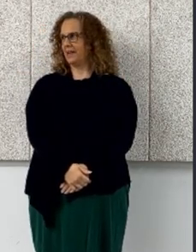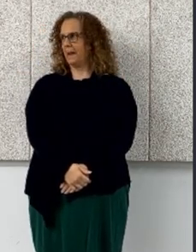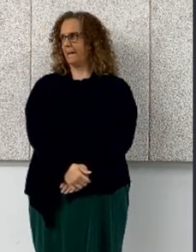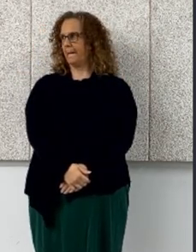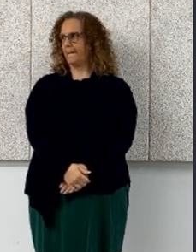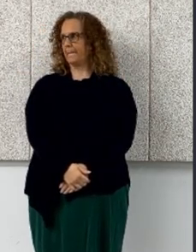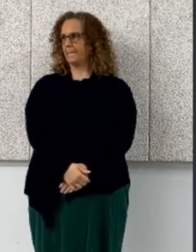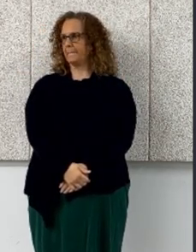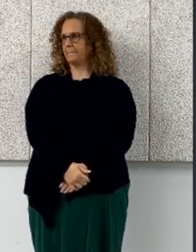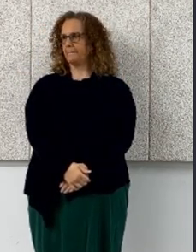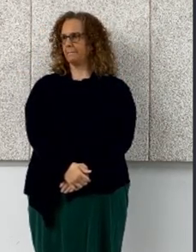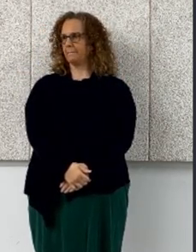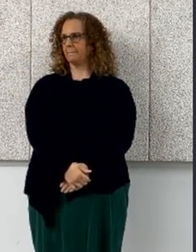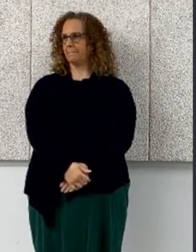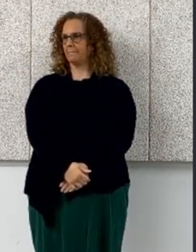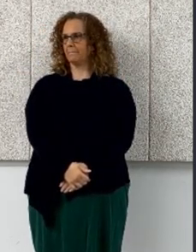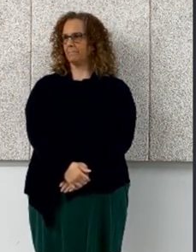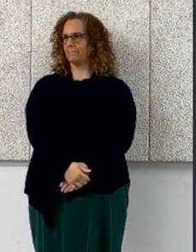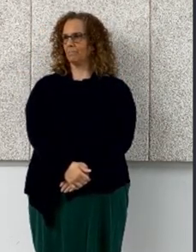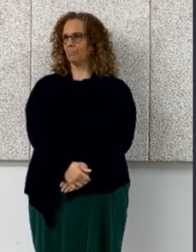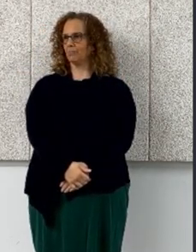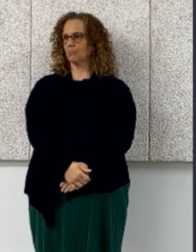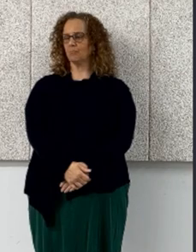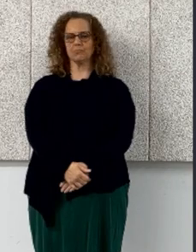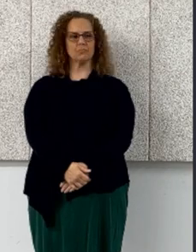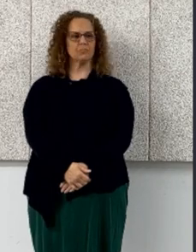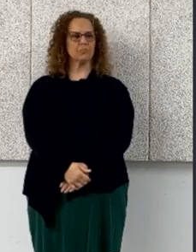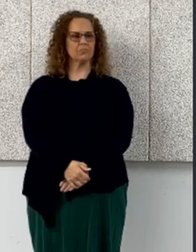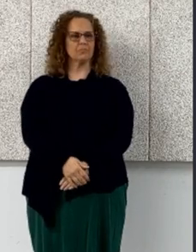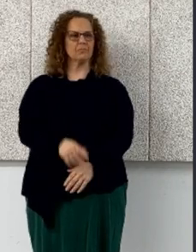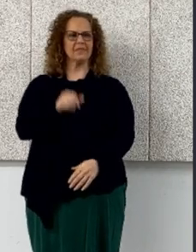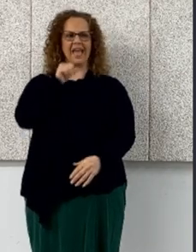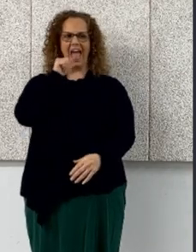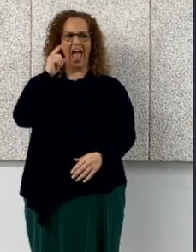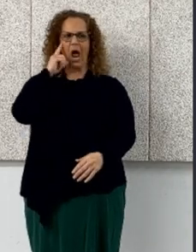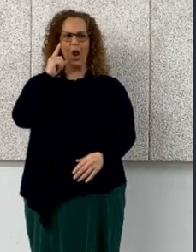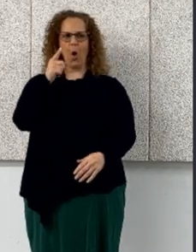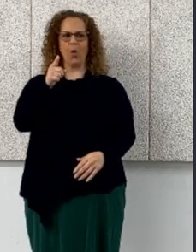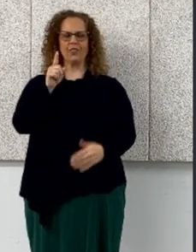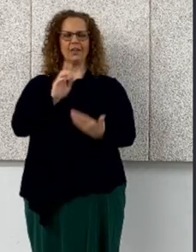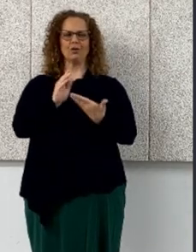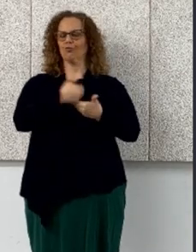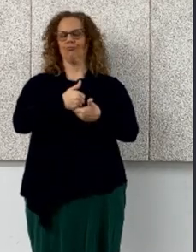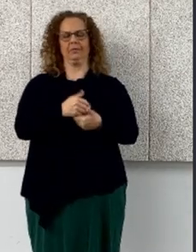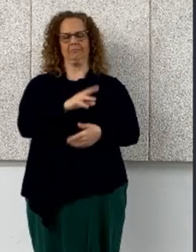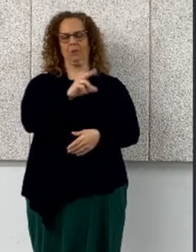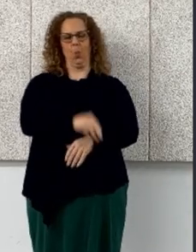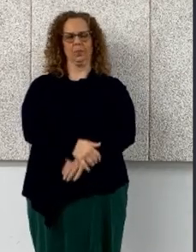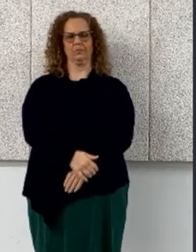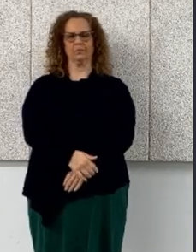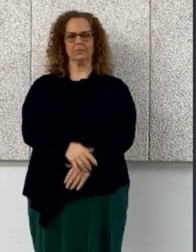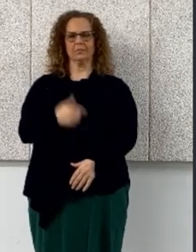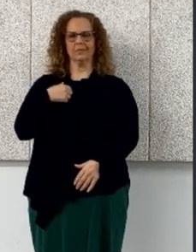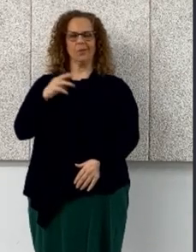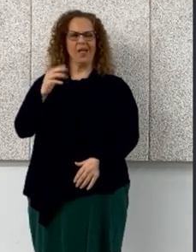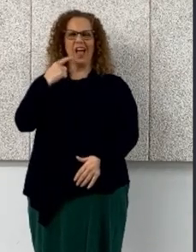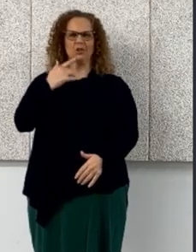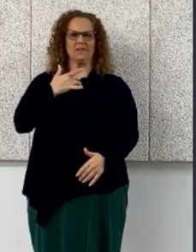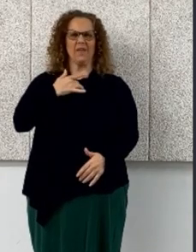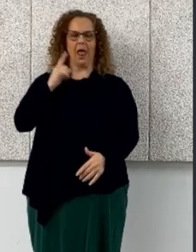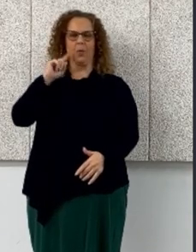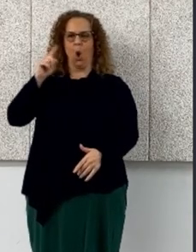Yeah. That was good. I don't think you've lost your mind. I don't think so either. I just feel like we're all yelling over